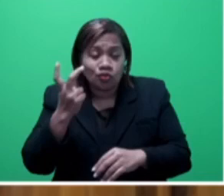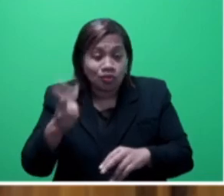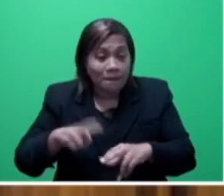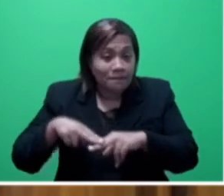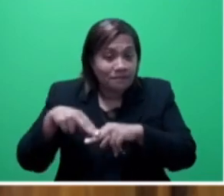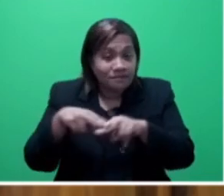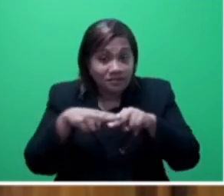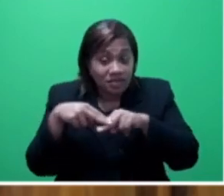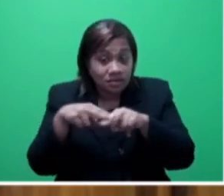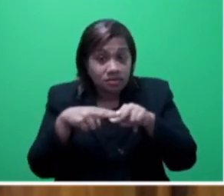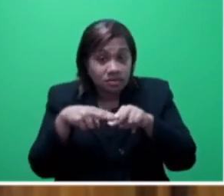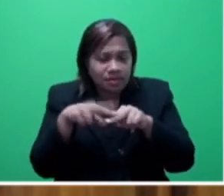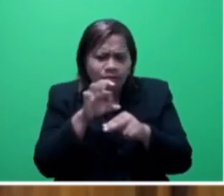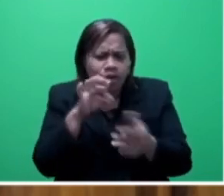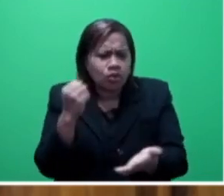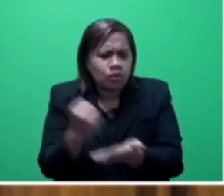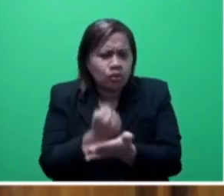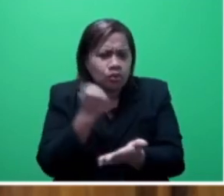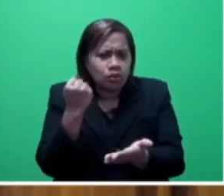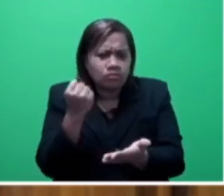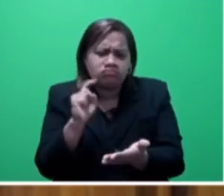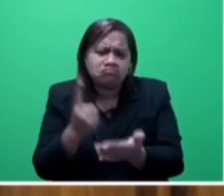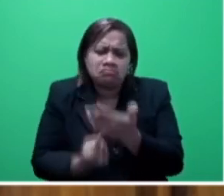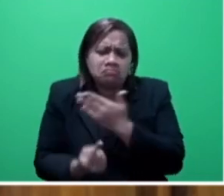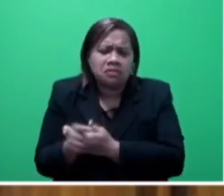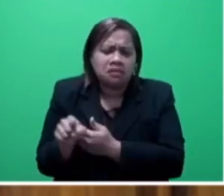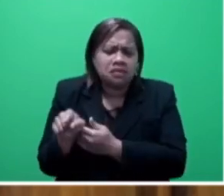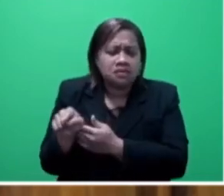and I'm not sure what's happening there.